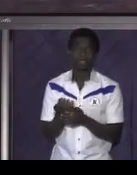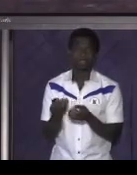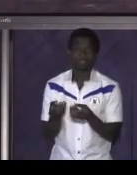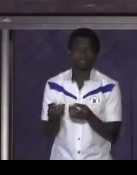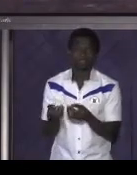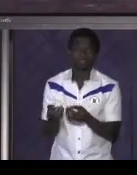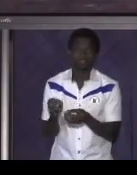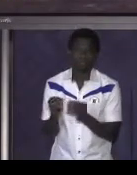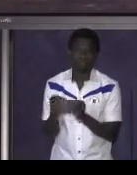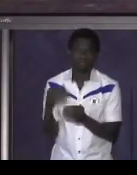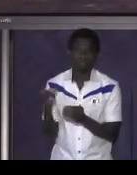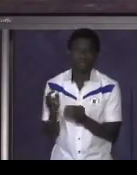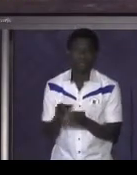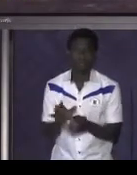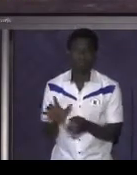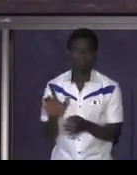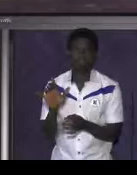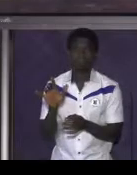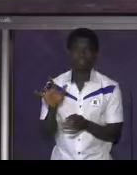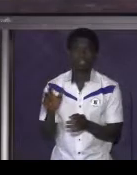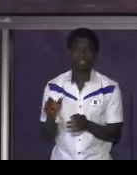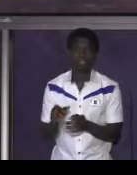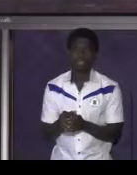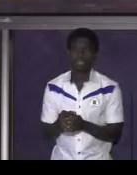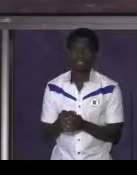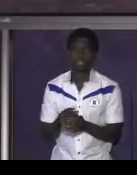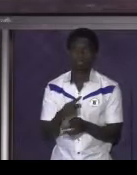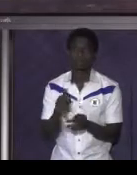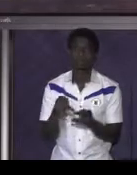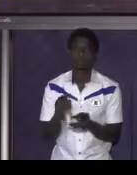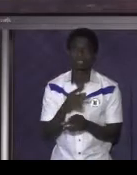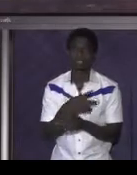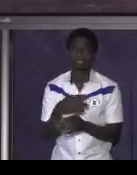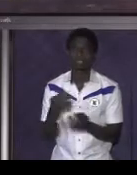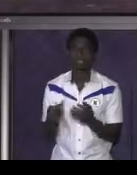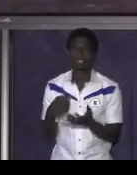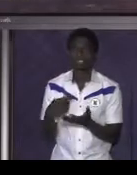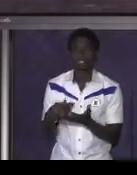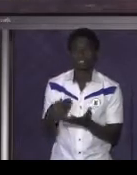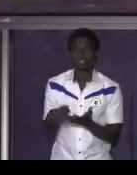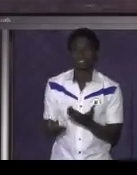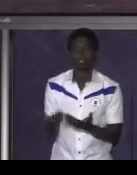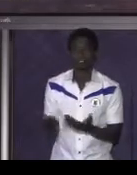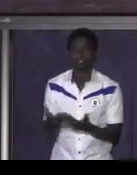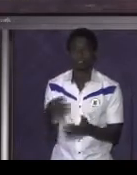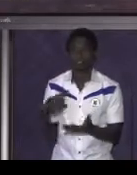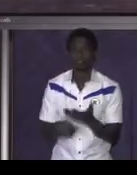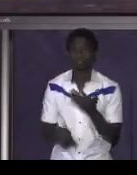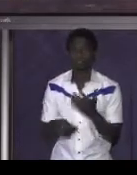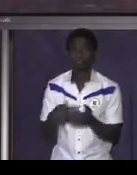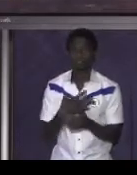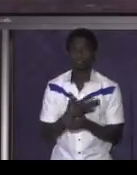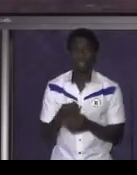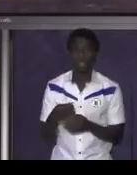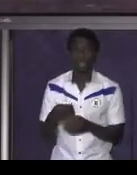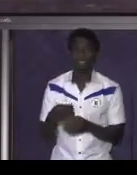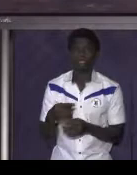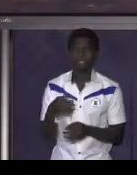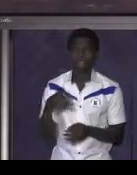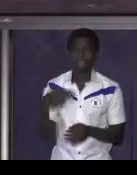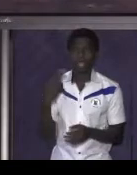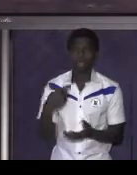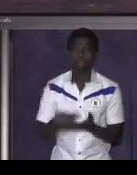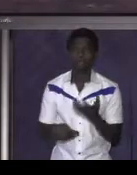airports. C. Cheap cost of fares. And D. High cost of fares. Which of these is